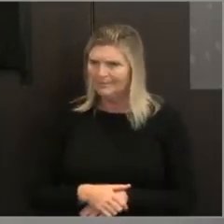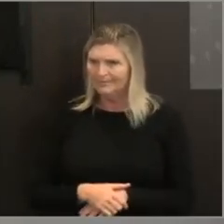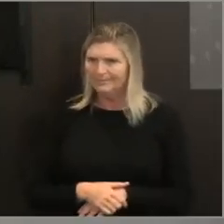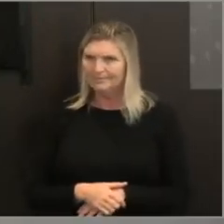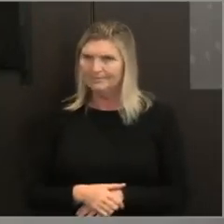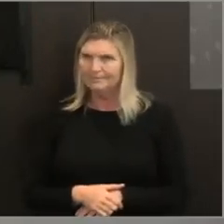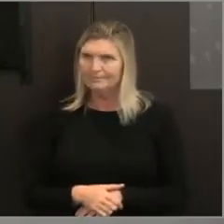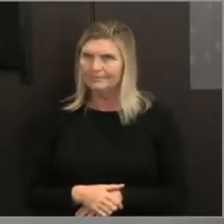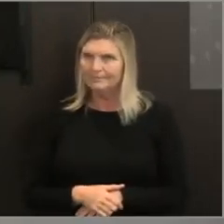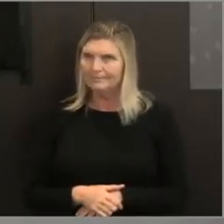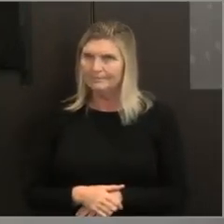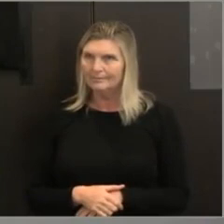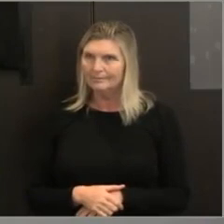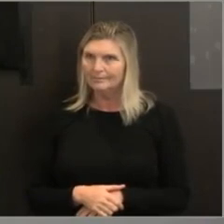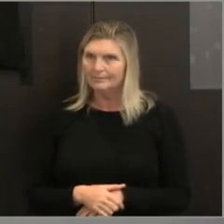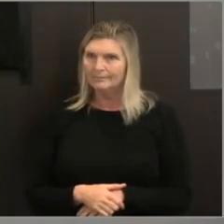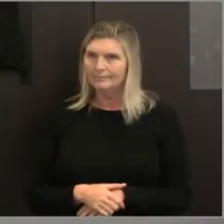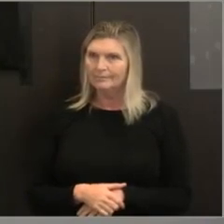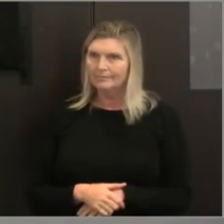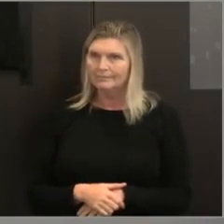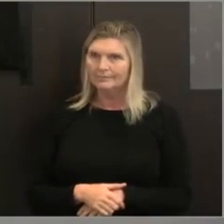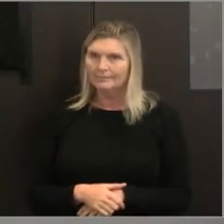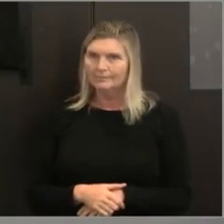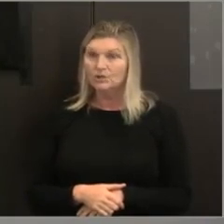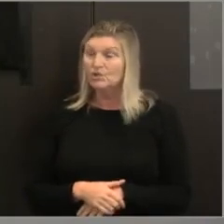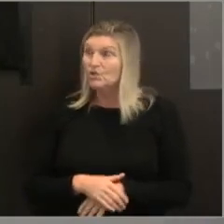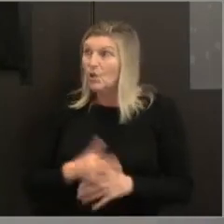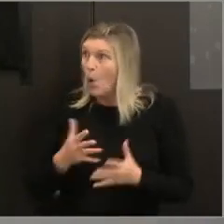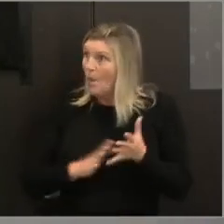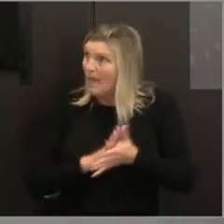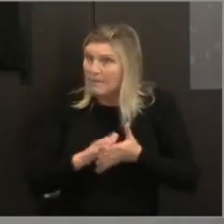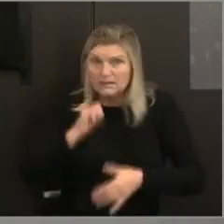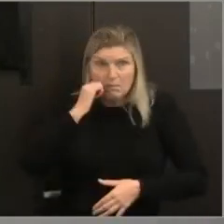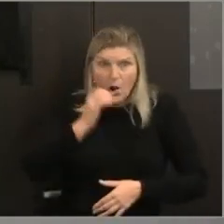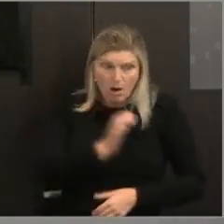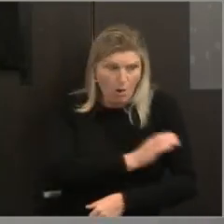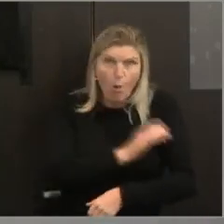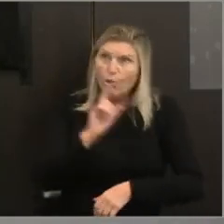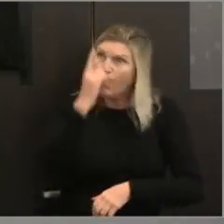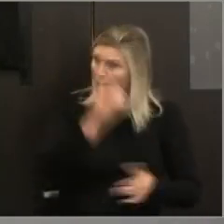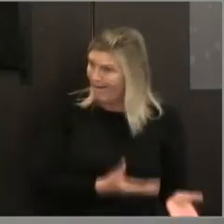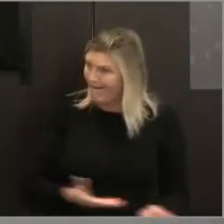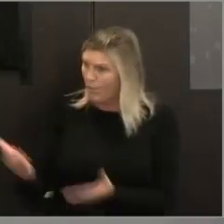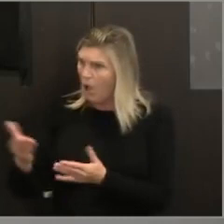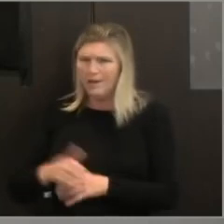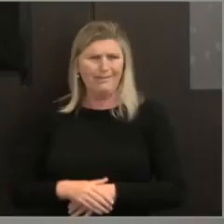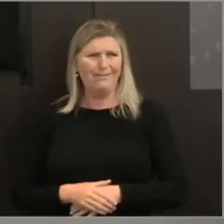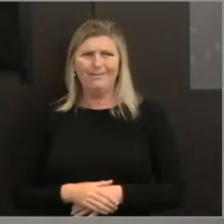we would not have given away our authority, but sought an